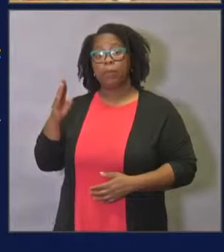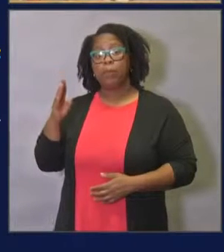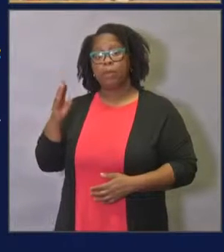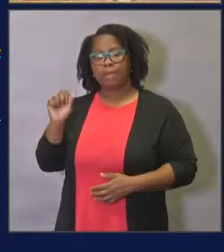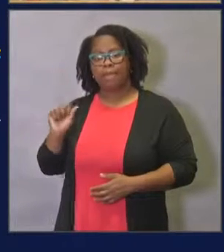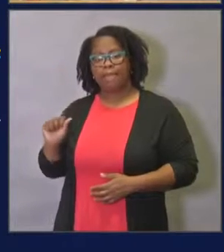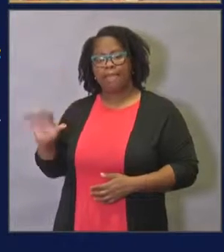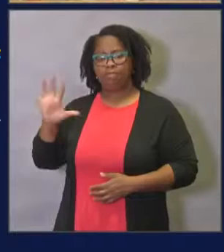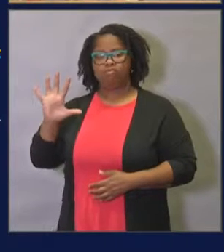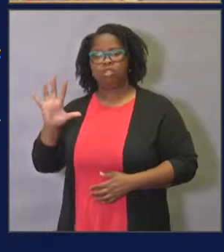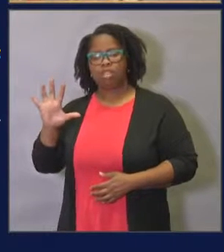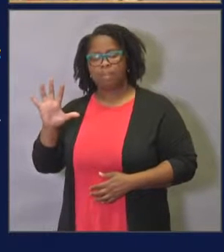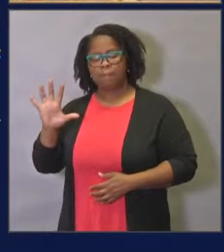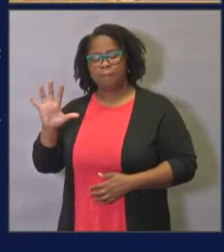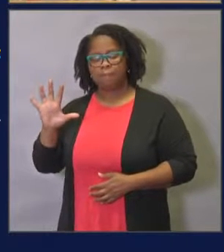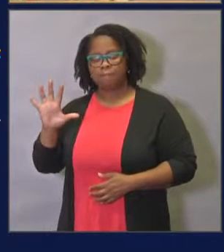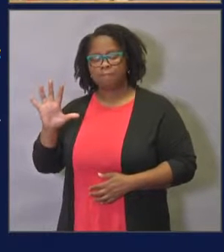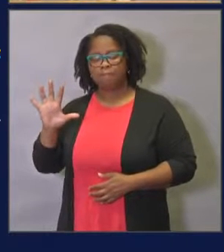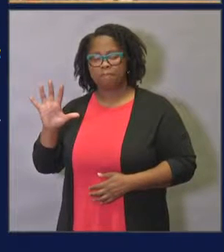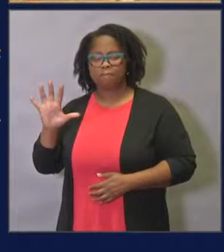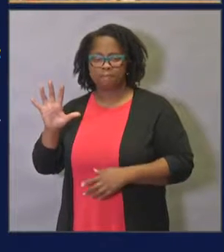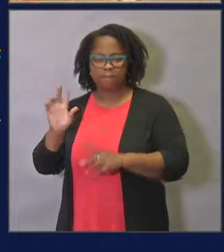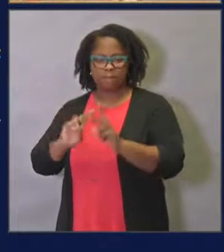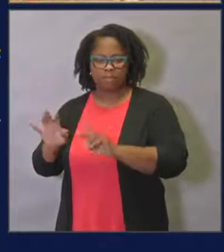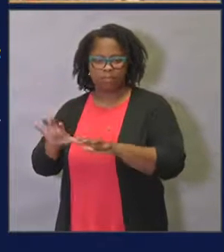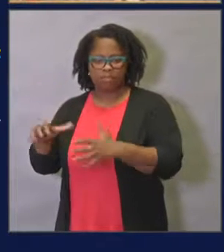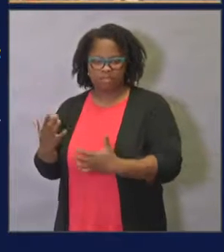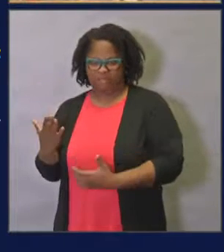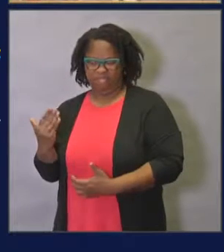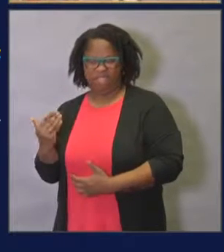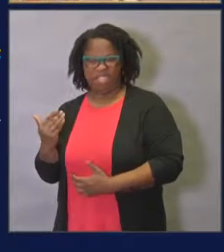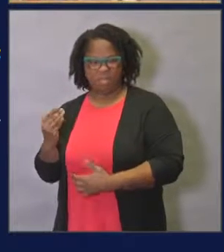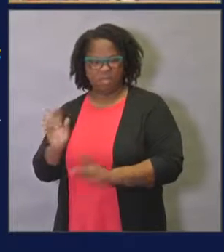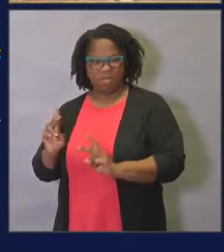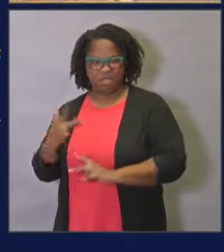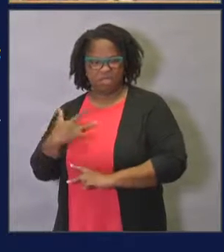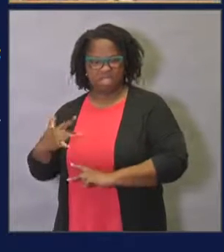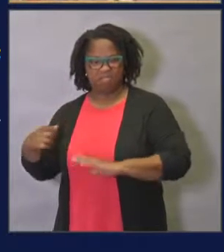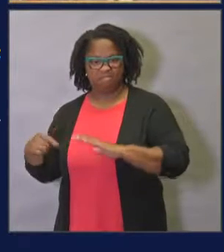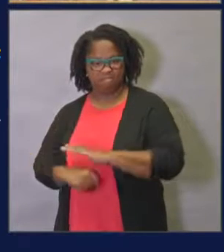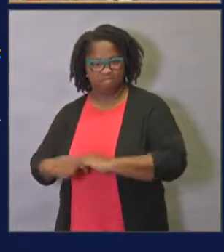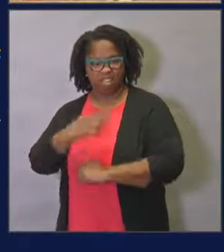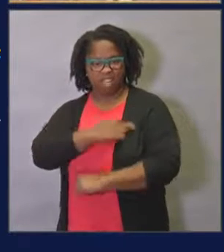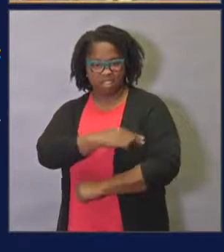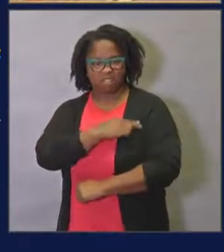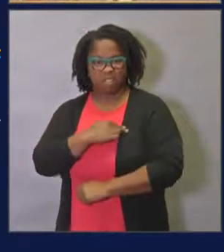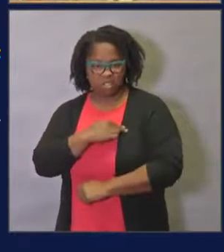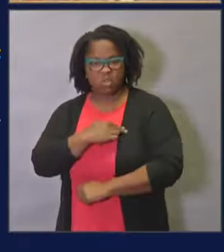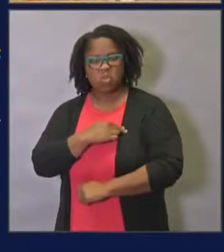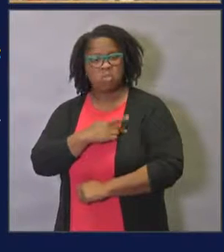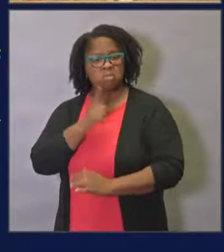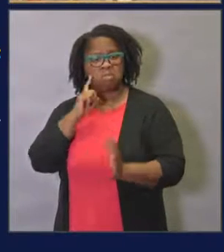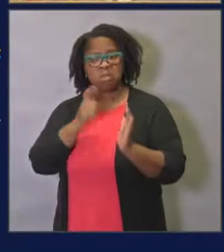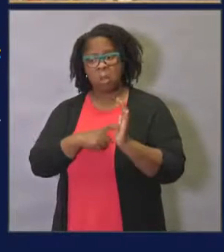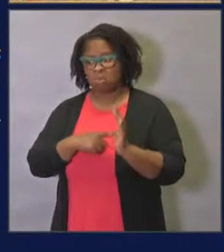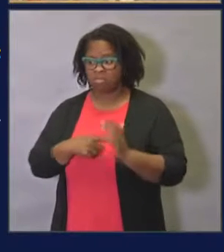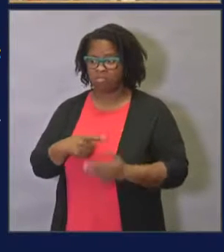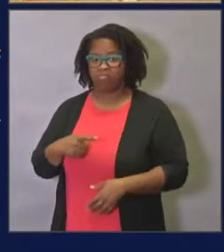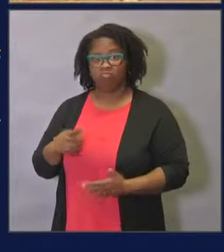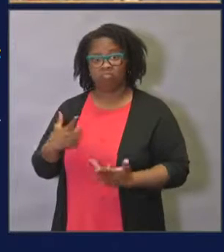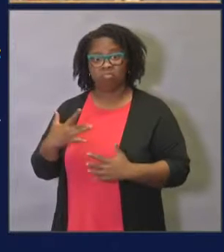rate is 15 hospitalizations per 100,000 residents, experience significantly lower rates